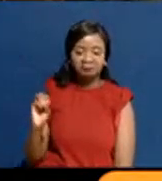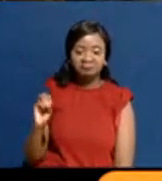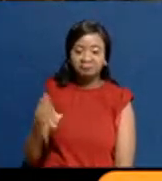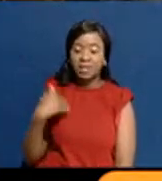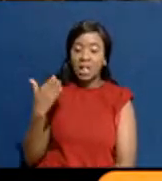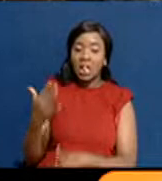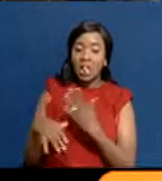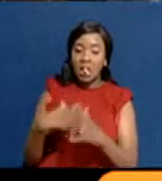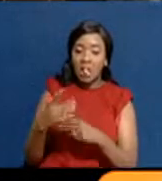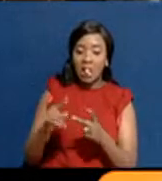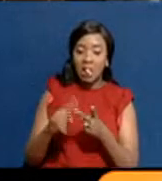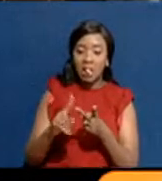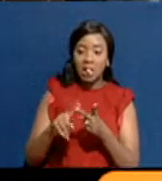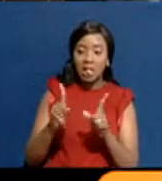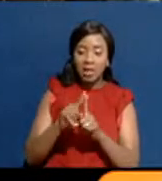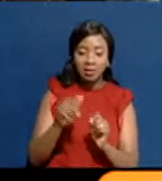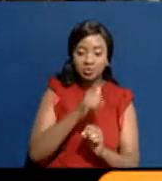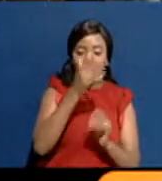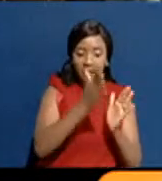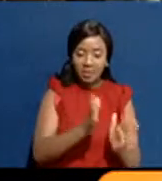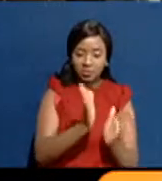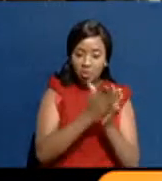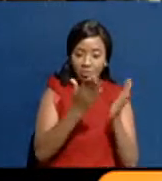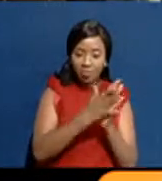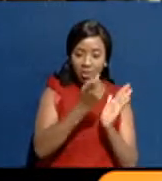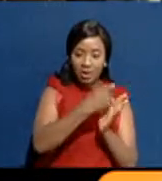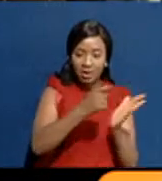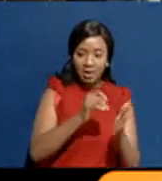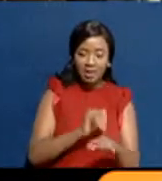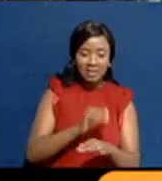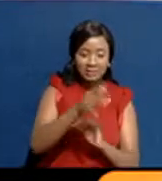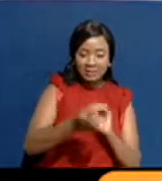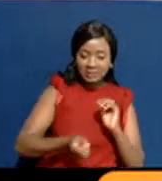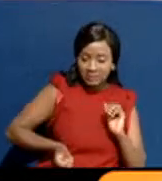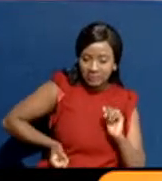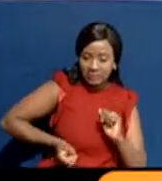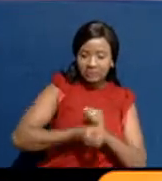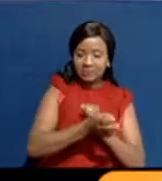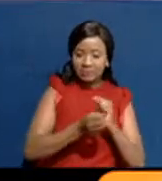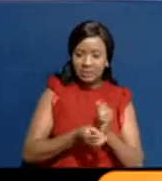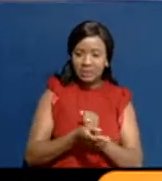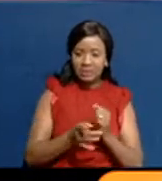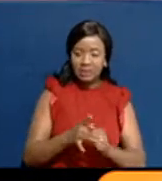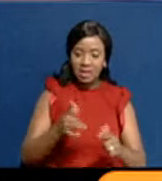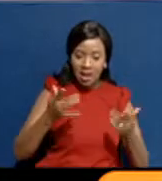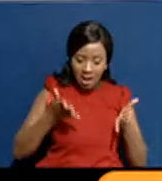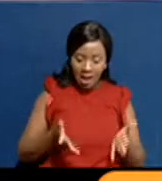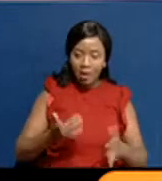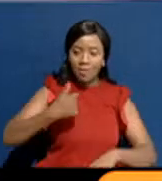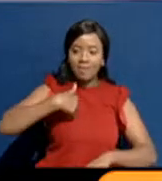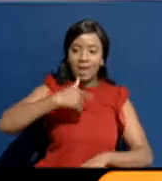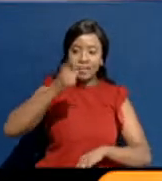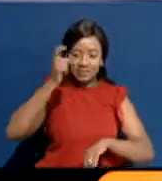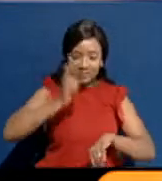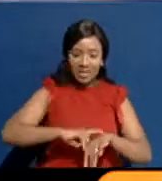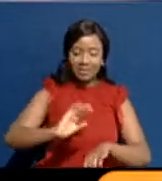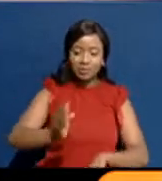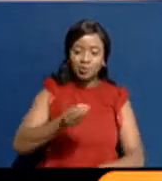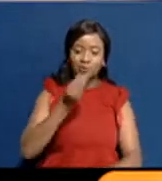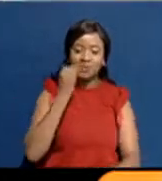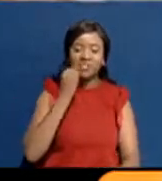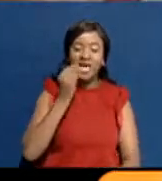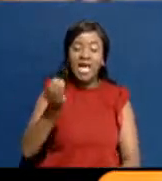Michaela Wrong later wrote a book titling it aptly, It is our turn to eat. Make